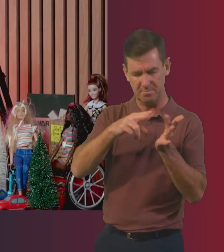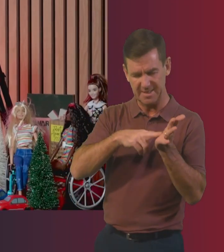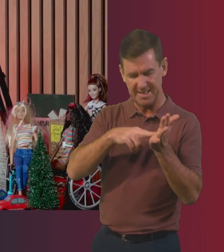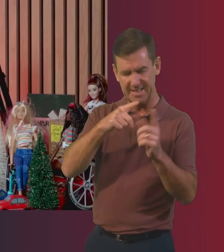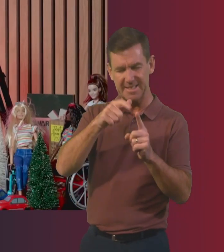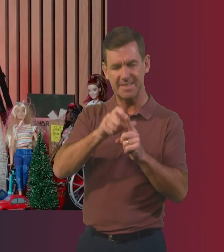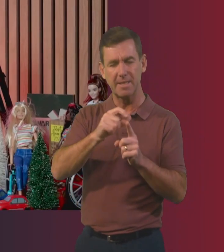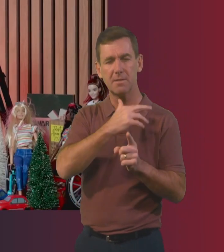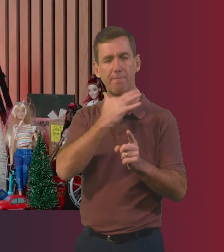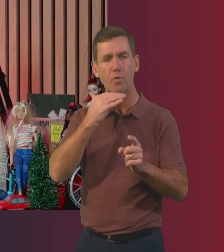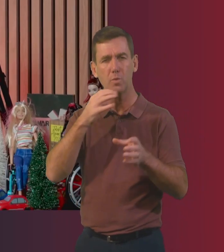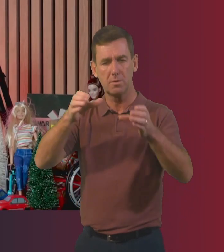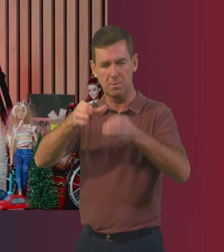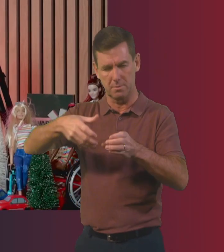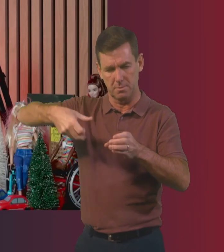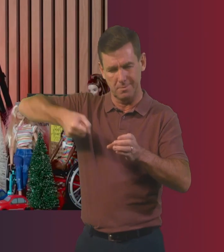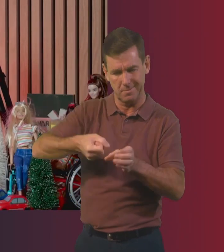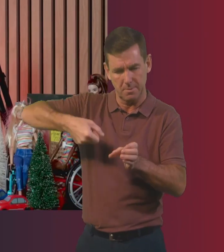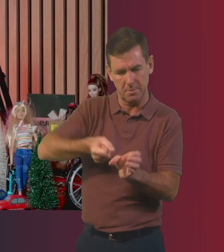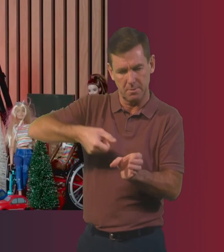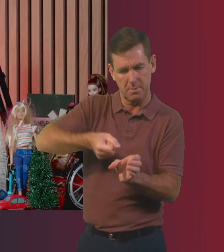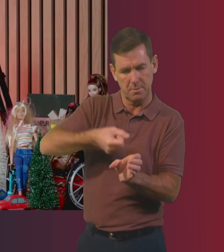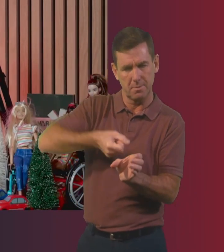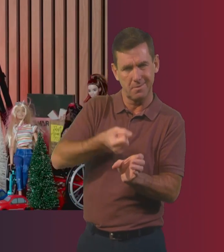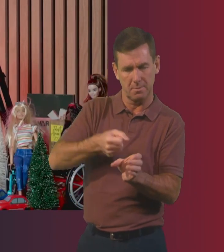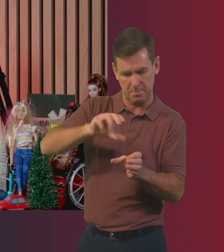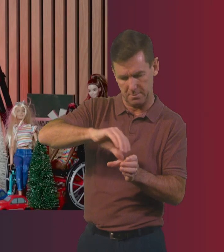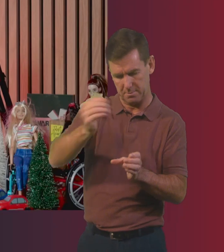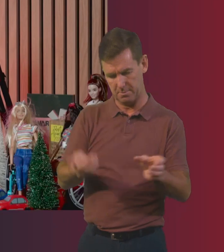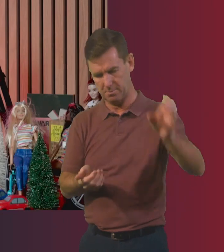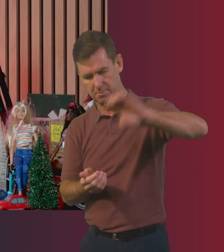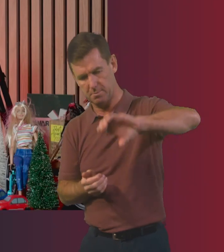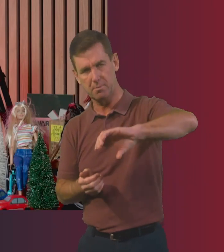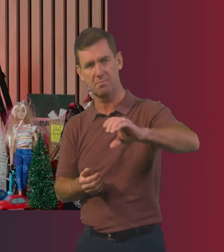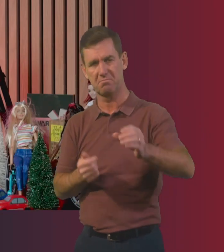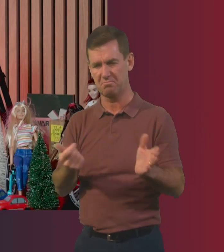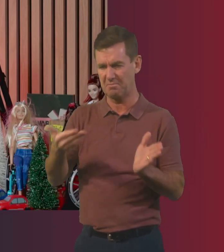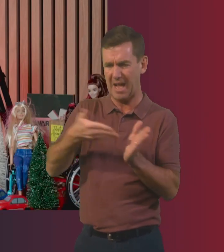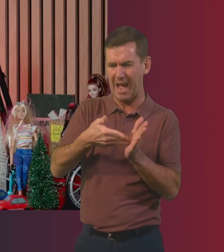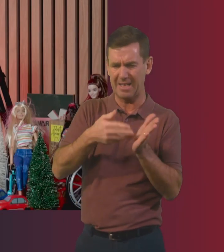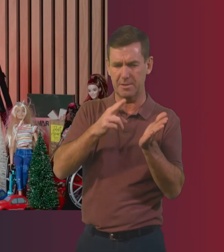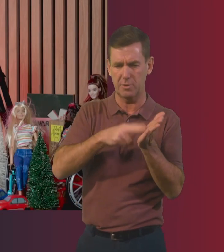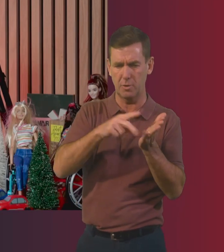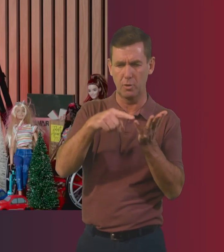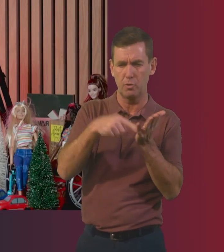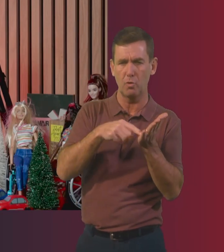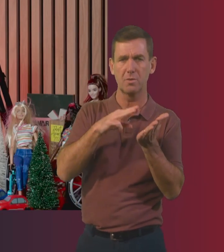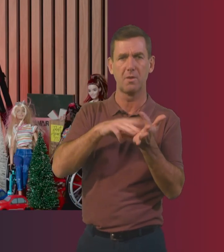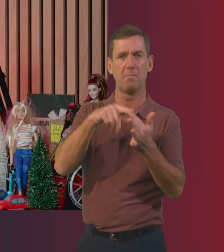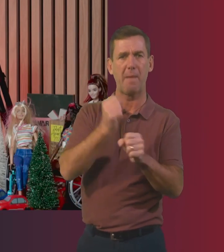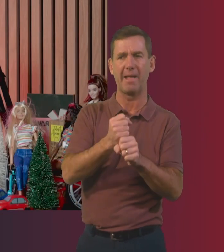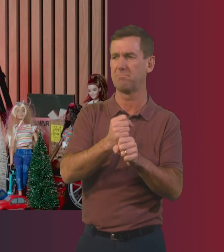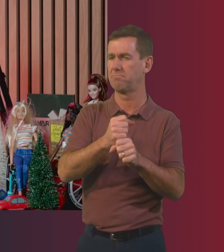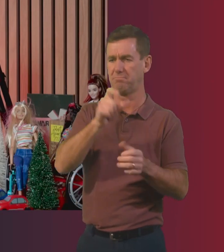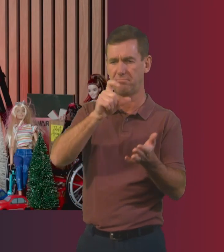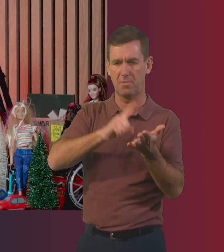for tins. I'm like all for convenience. I think there's no shame in it. You can add things like nutmeg or cinnamon or cloves to